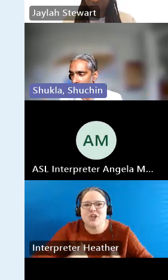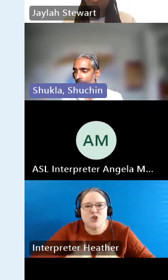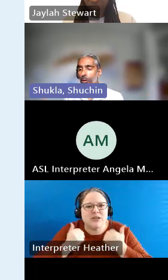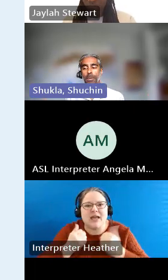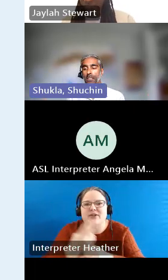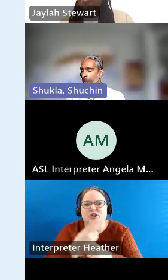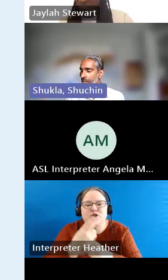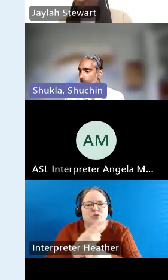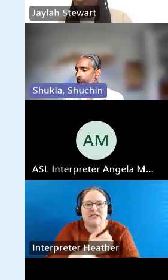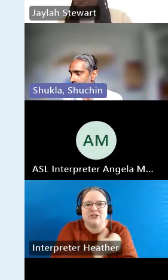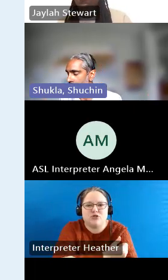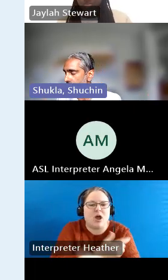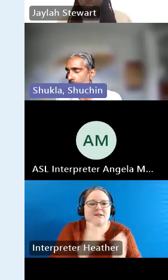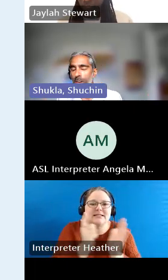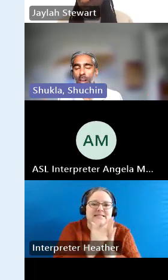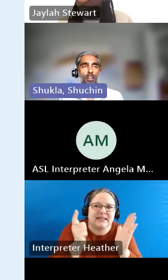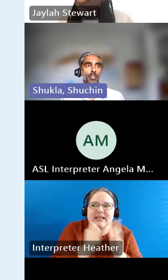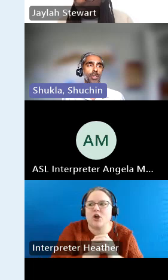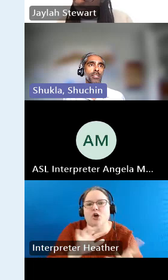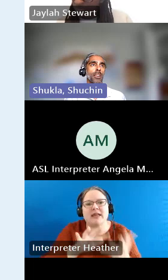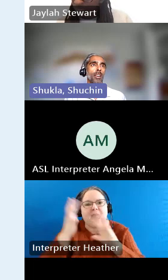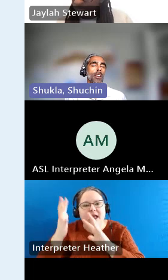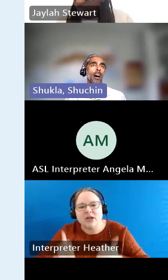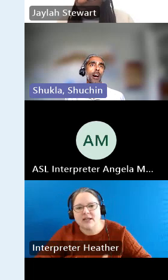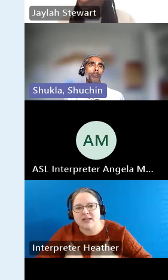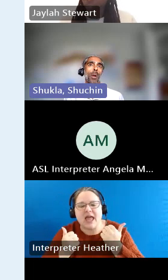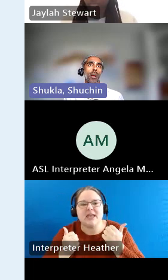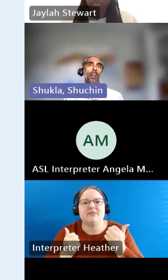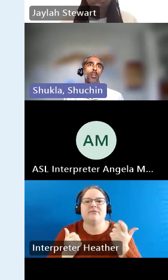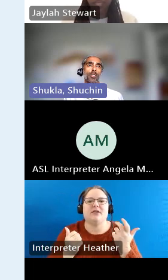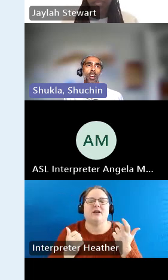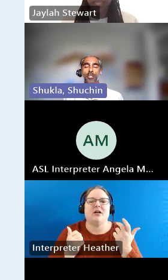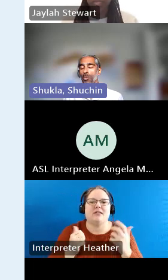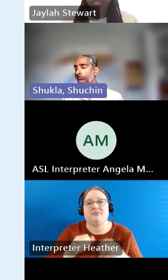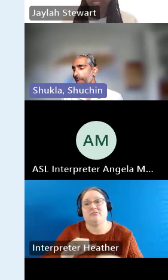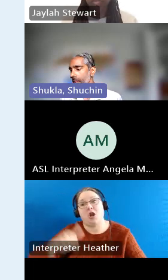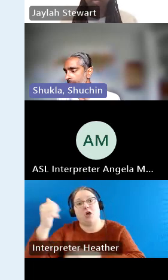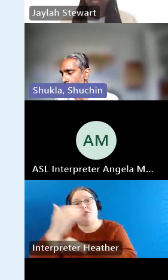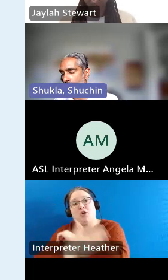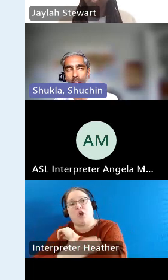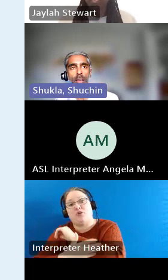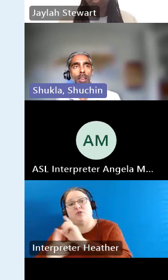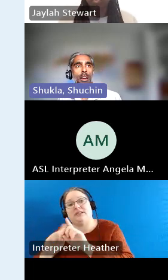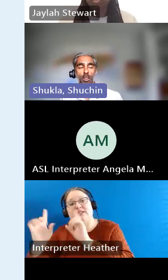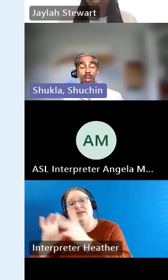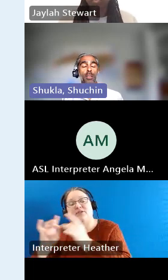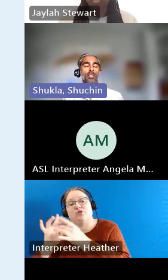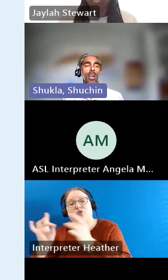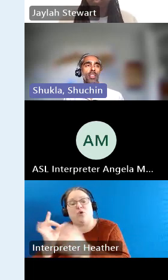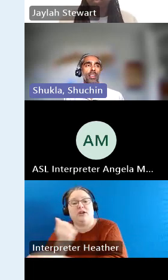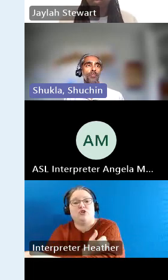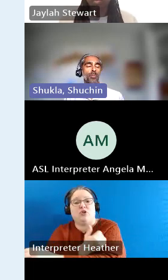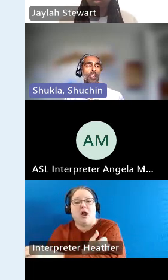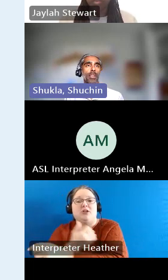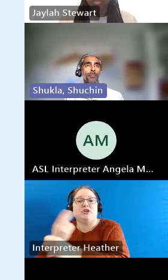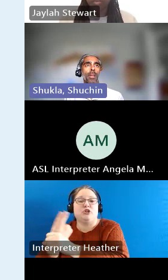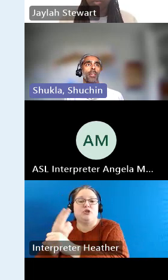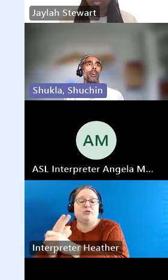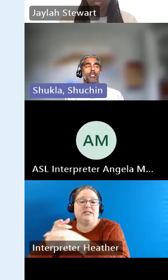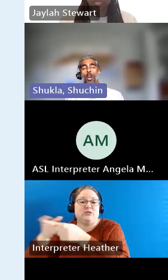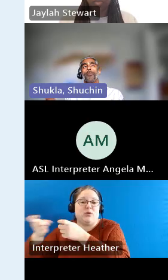is illegal. It would be a different story. It is a different story in other countries where drugs are regulated differently or drug use is